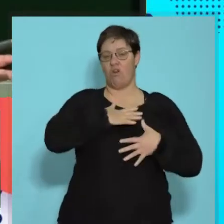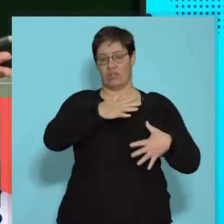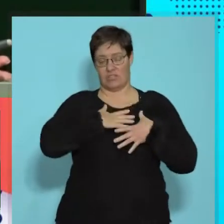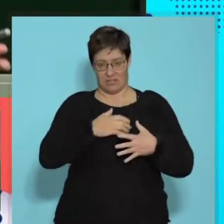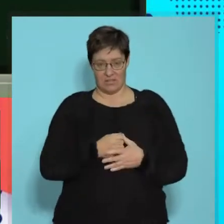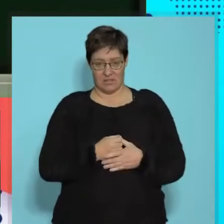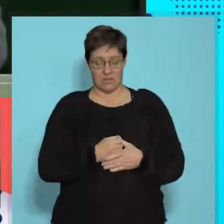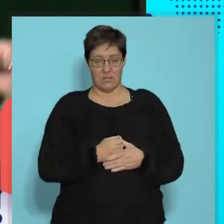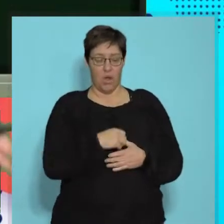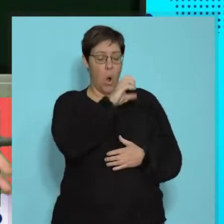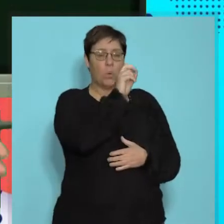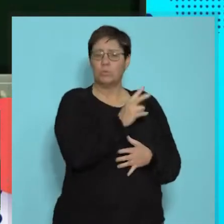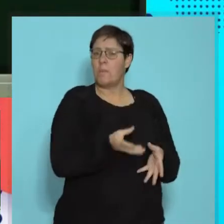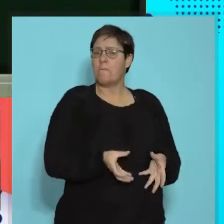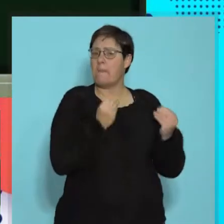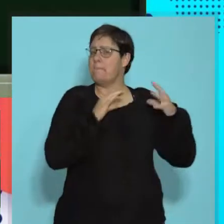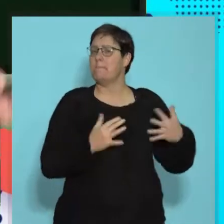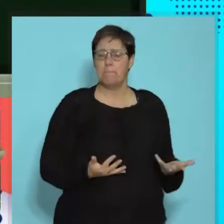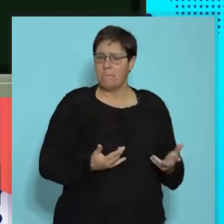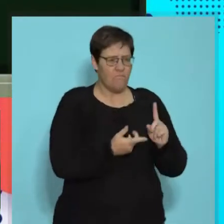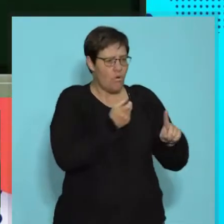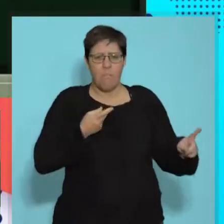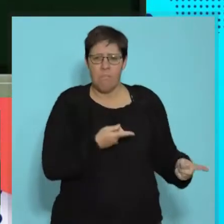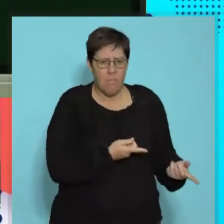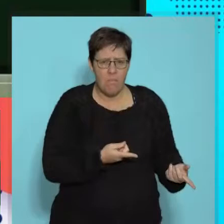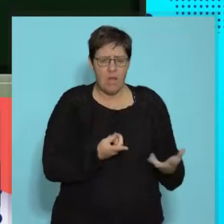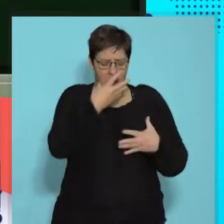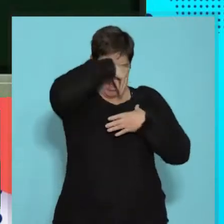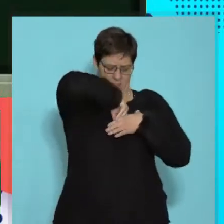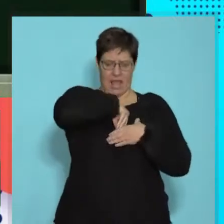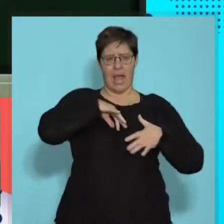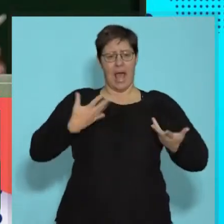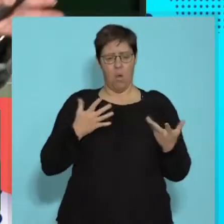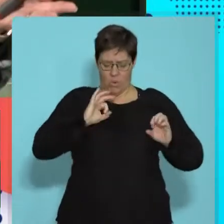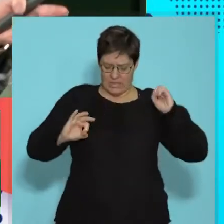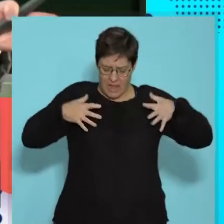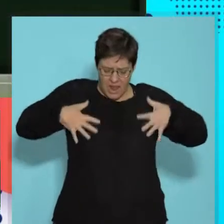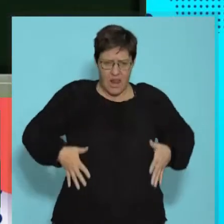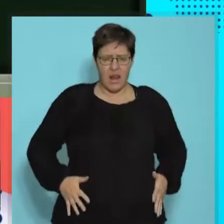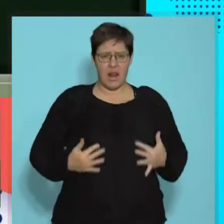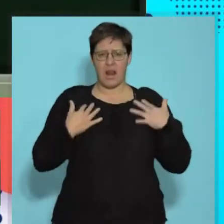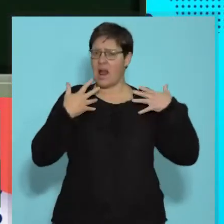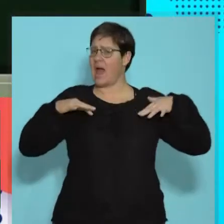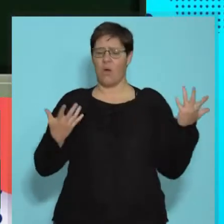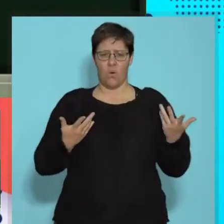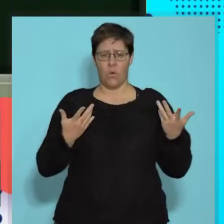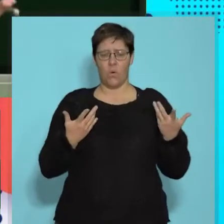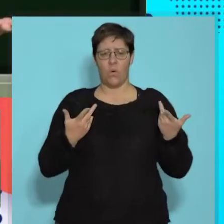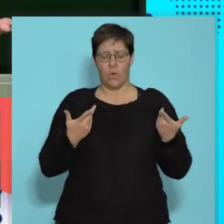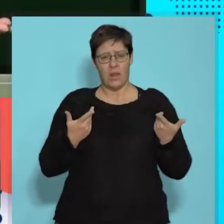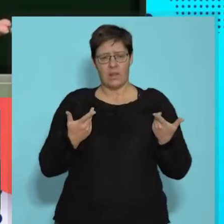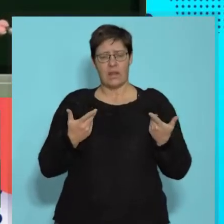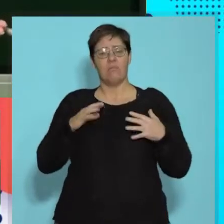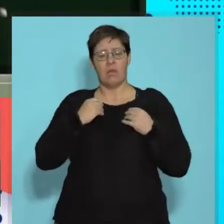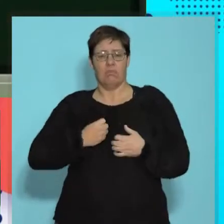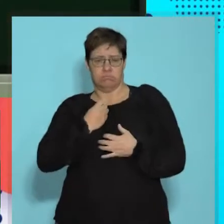I get it from? How does it get into my body? How does it get into my cells? How does it get there so I can respire,